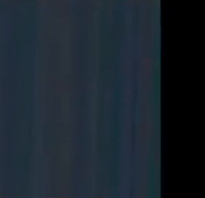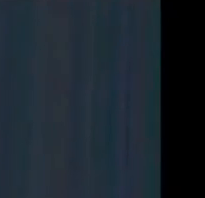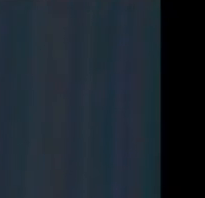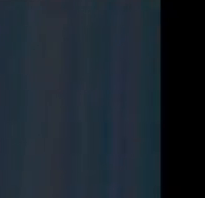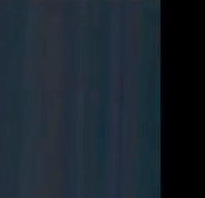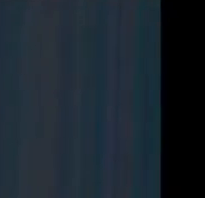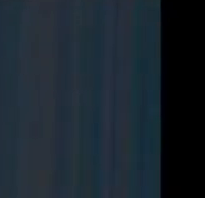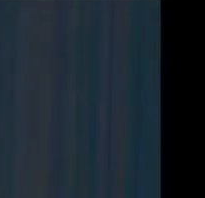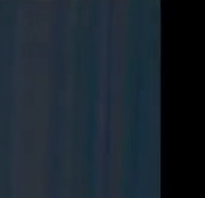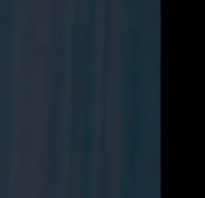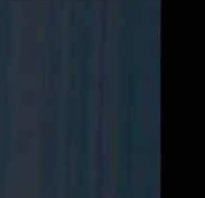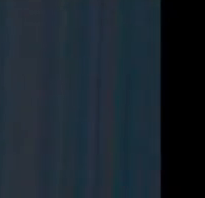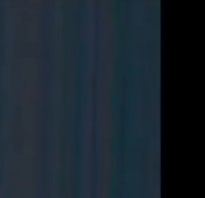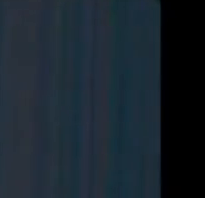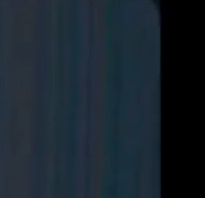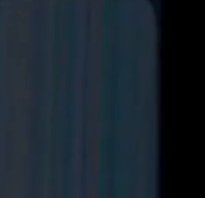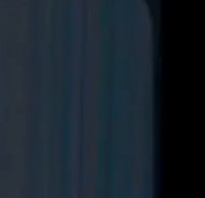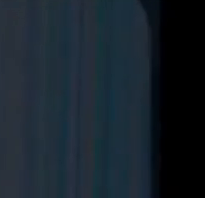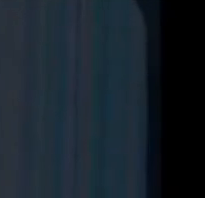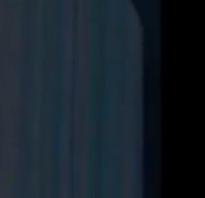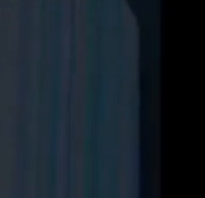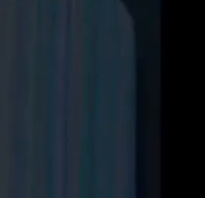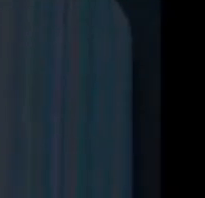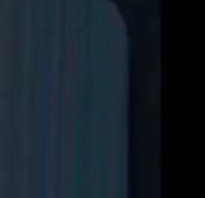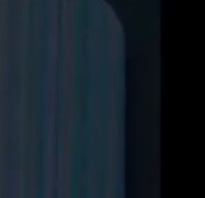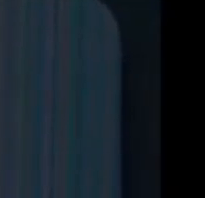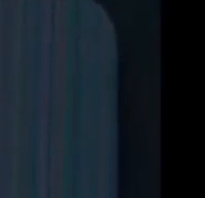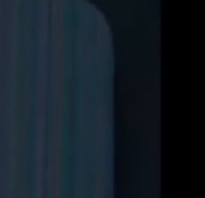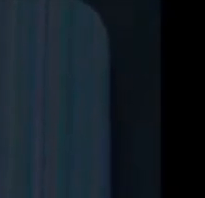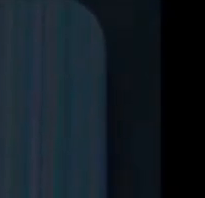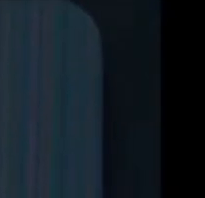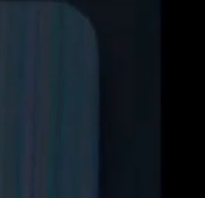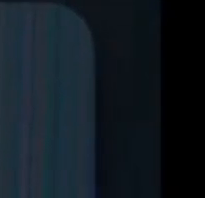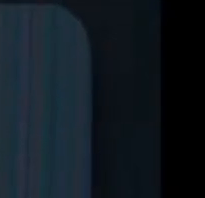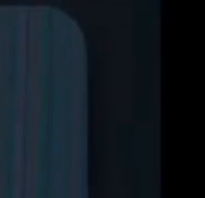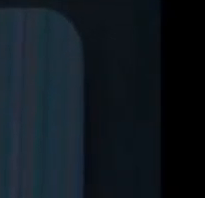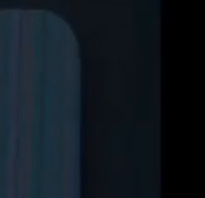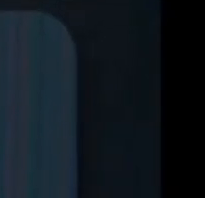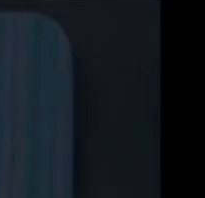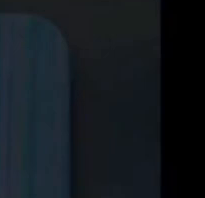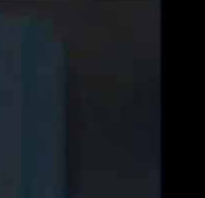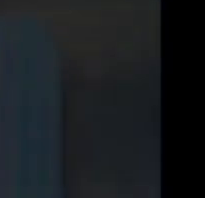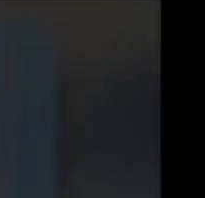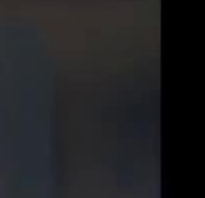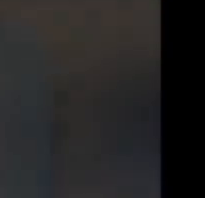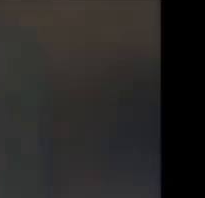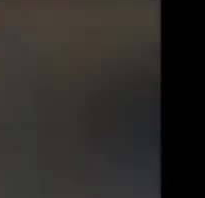There's no backing down. We